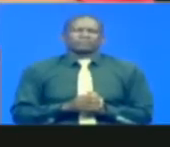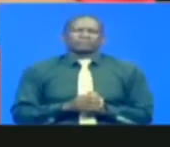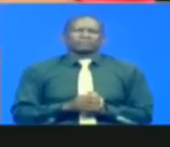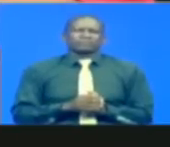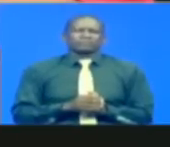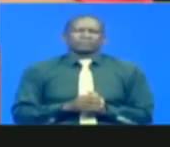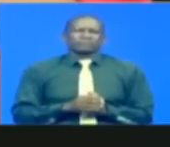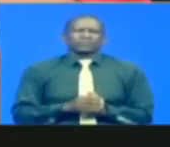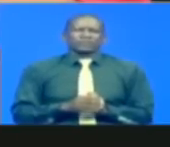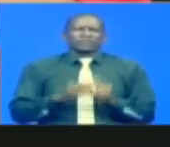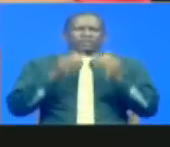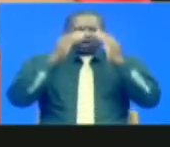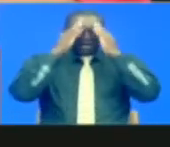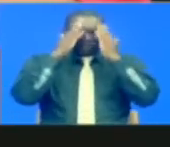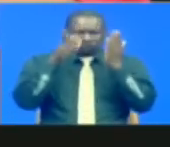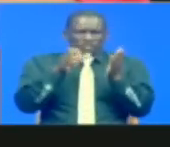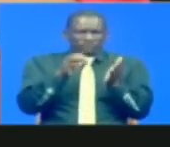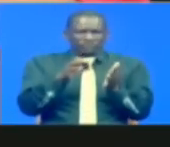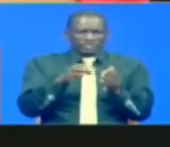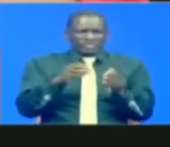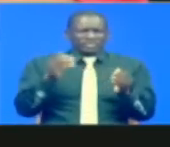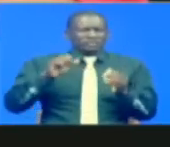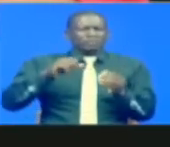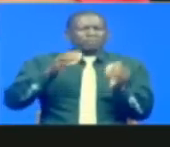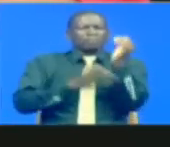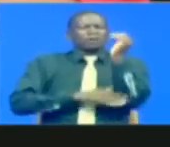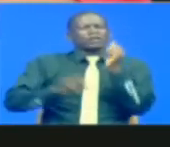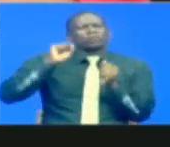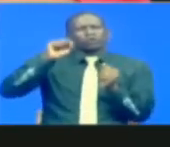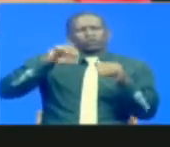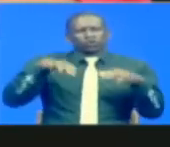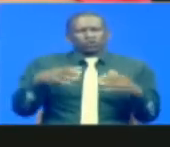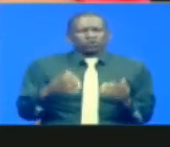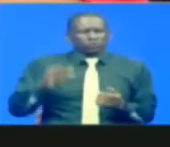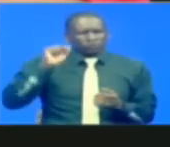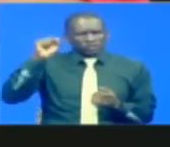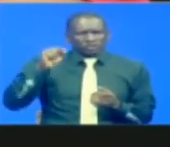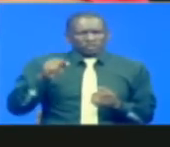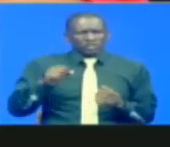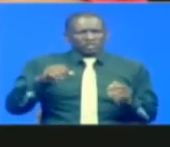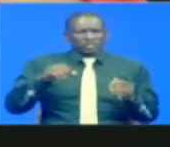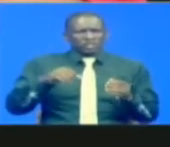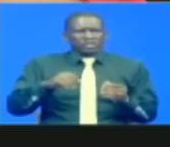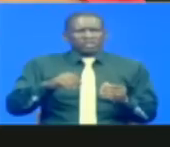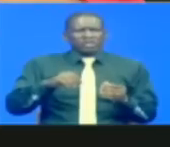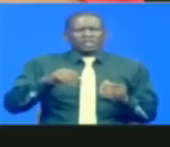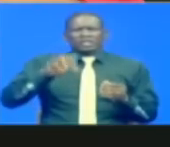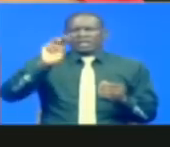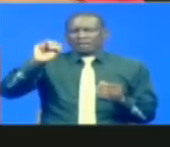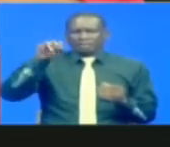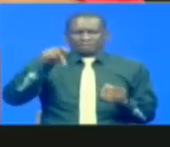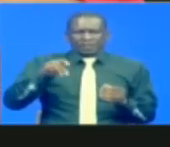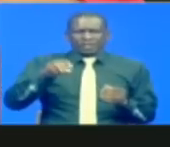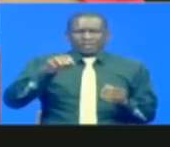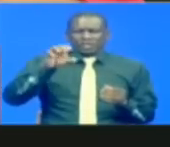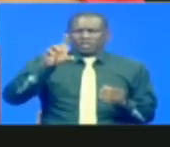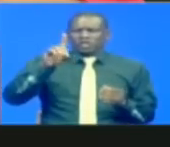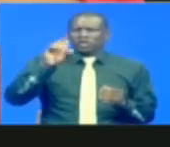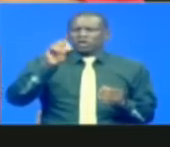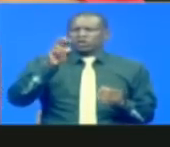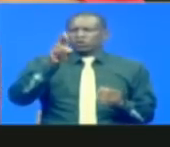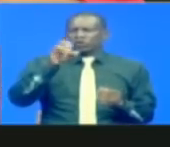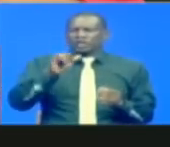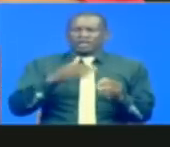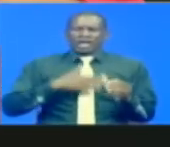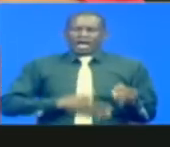Don't know whether to call this next story siasa chafu or just siasa, because it's unprecedented. Msambweni Member of Parliament Suleiman Dori and